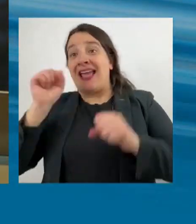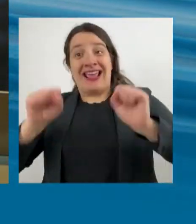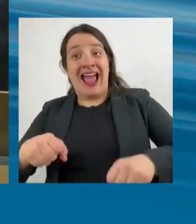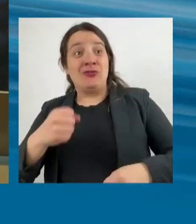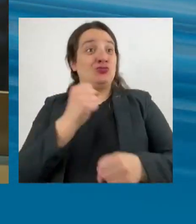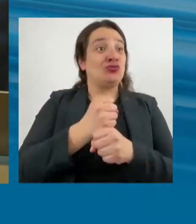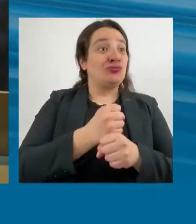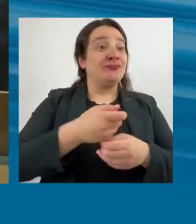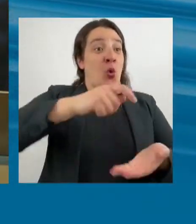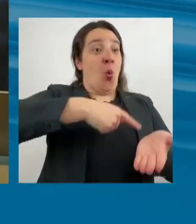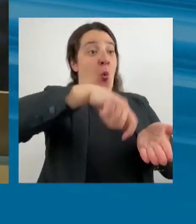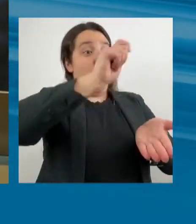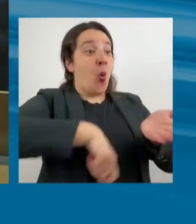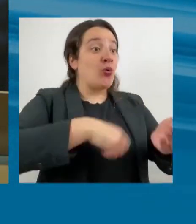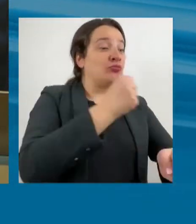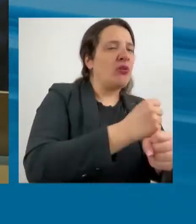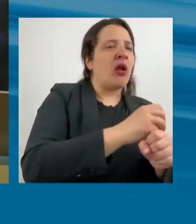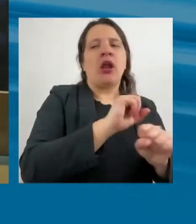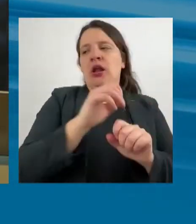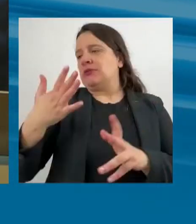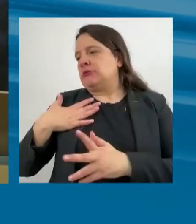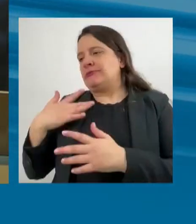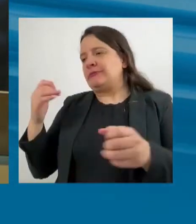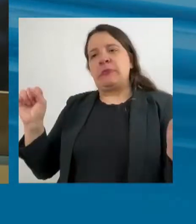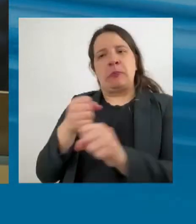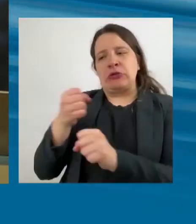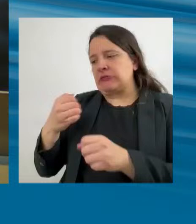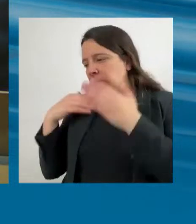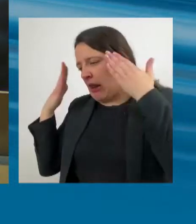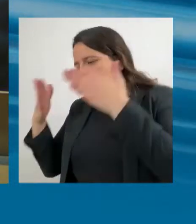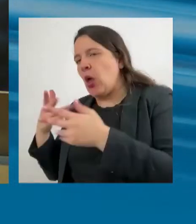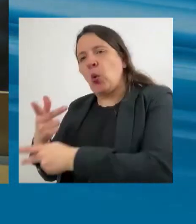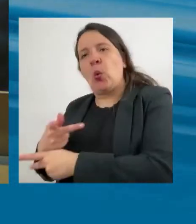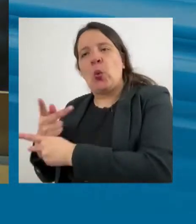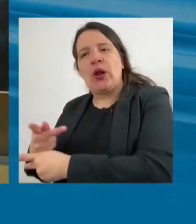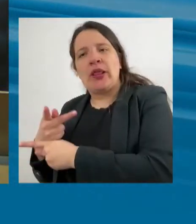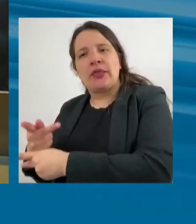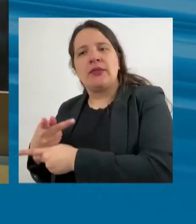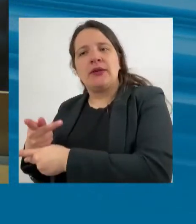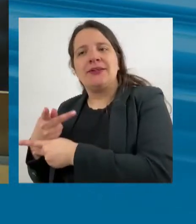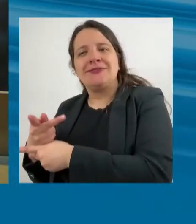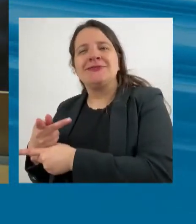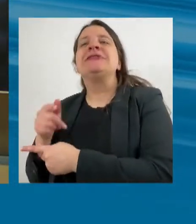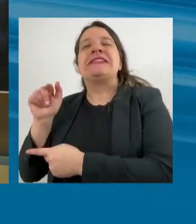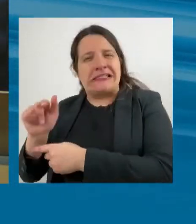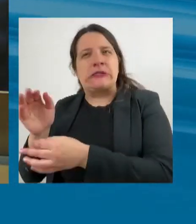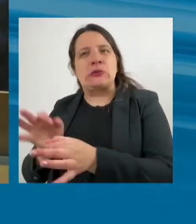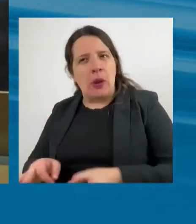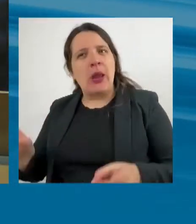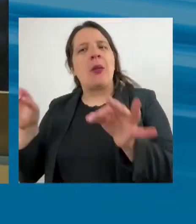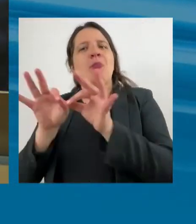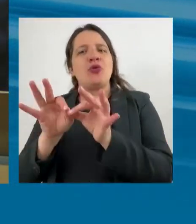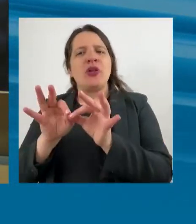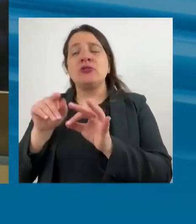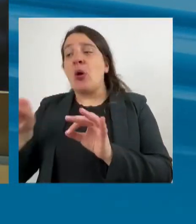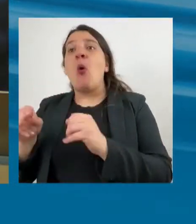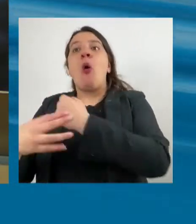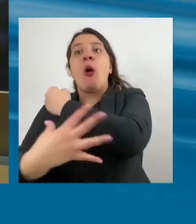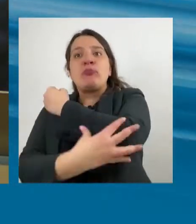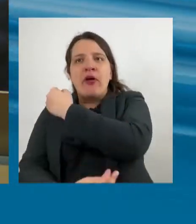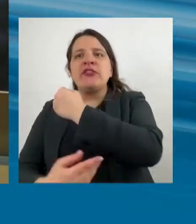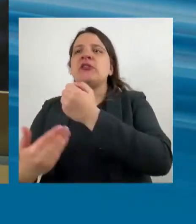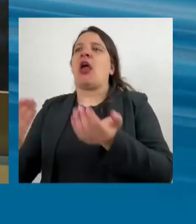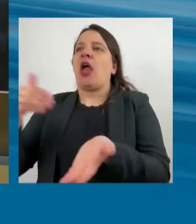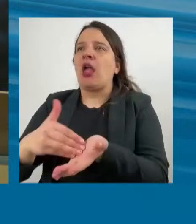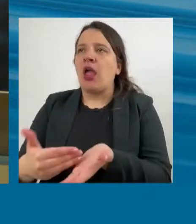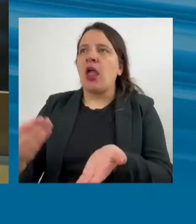insertion and permanency in the labor market and public life. Therefore, it is a very important aspect to